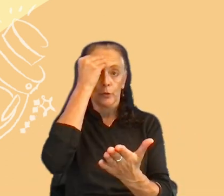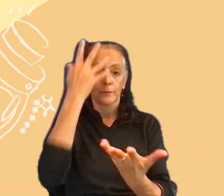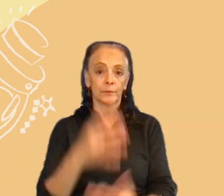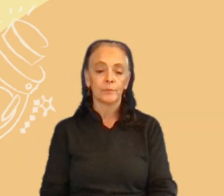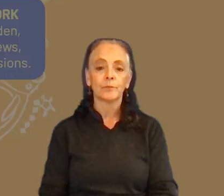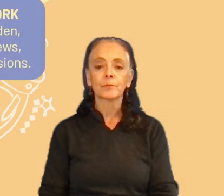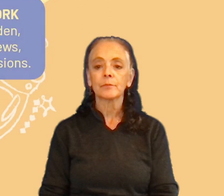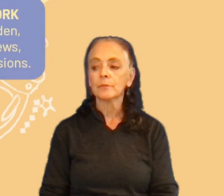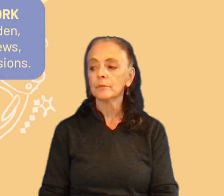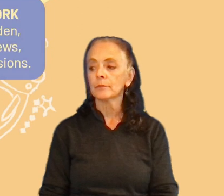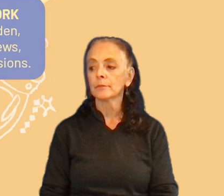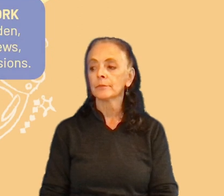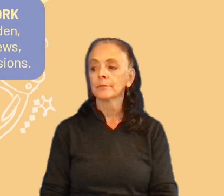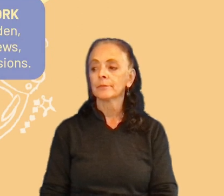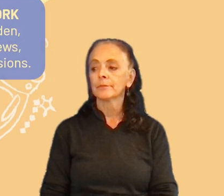so